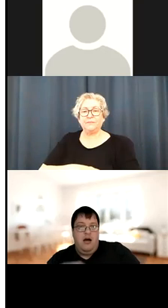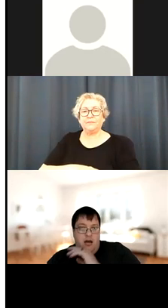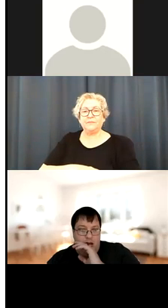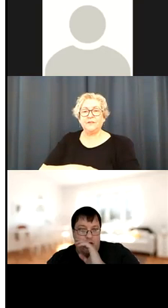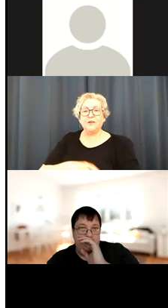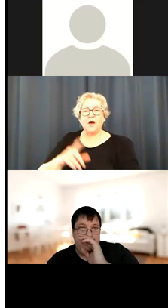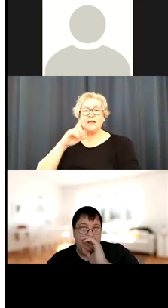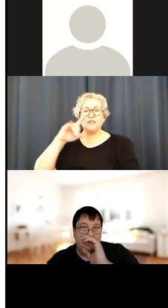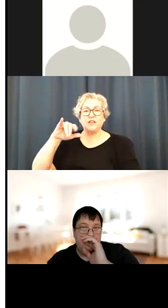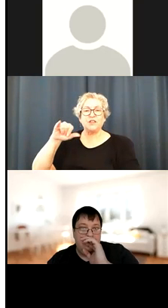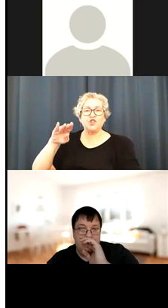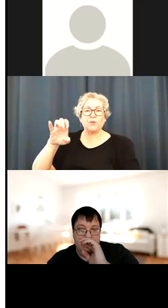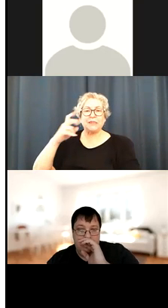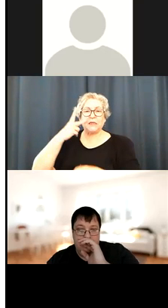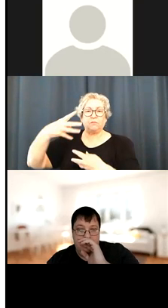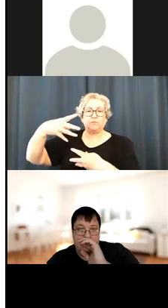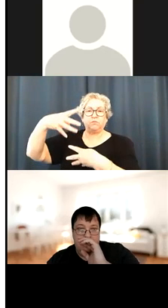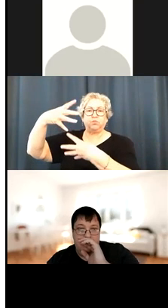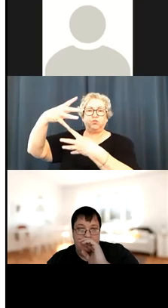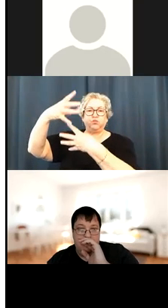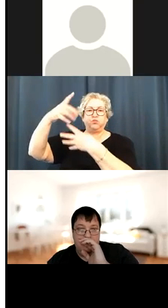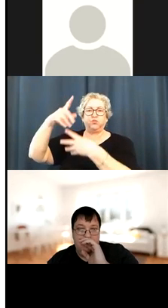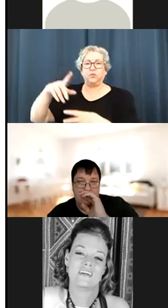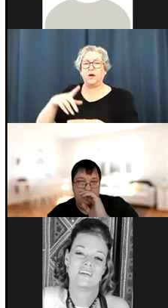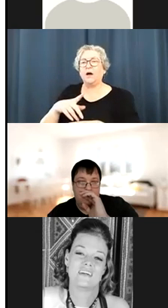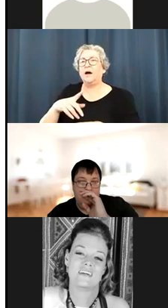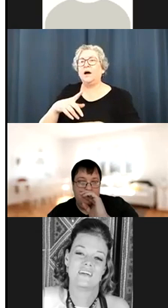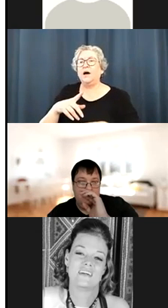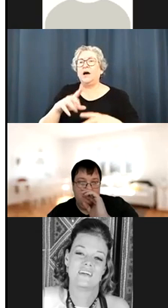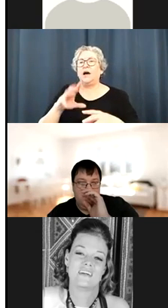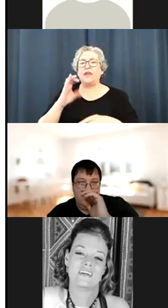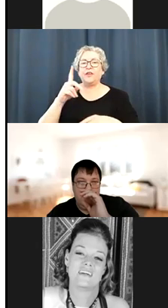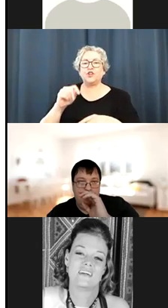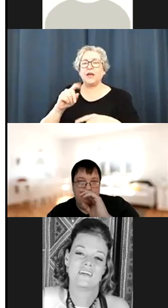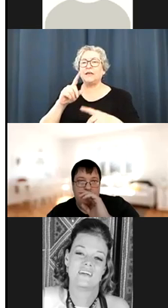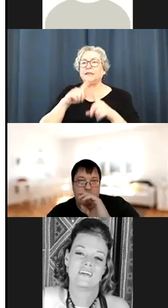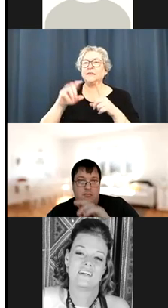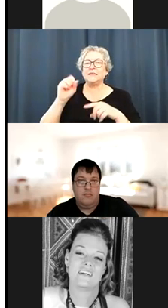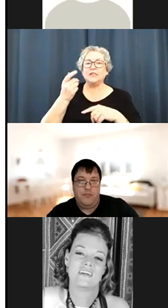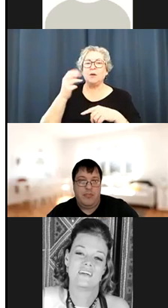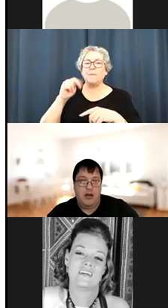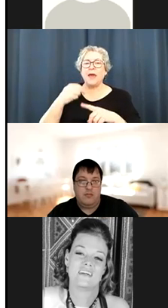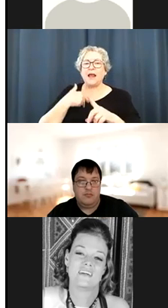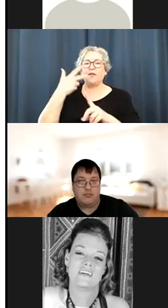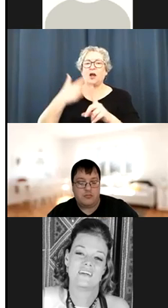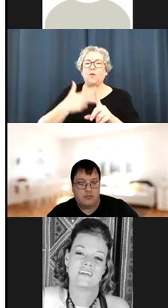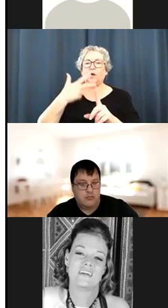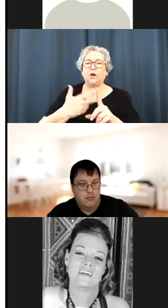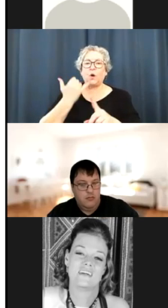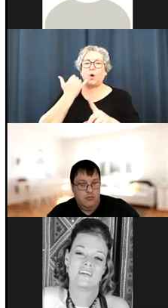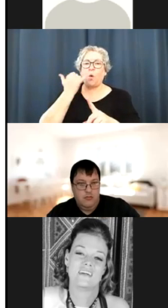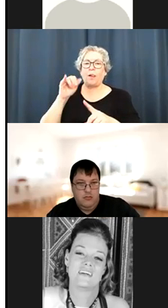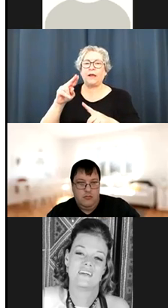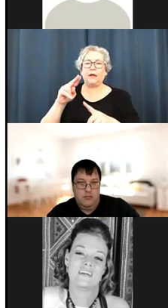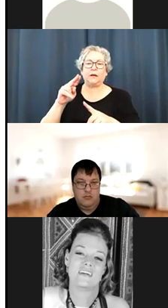Yeah, so people are just talking about some programs that they instituted. Span does these quarterly drop-in calls.